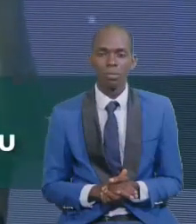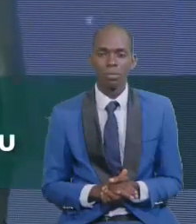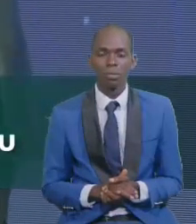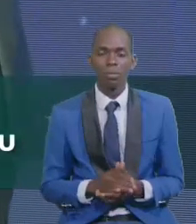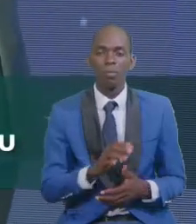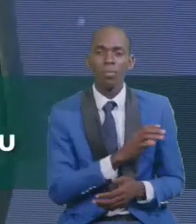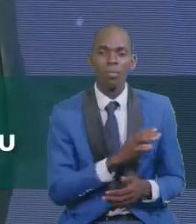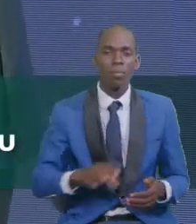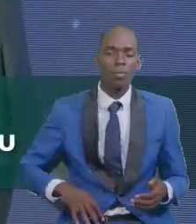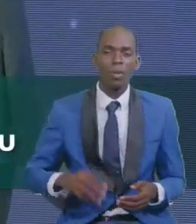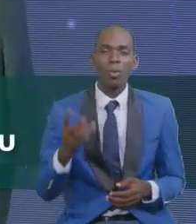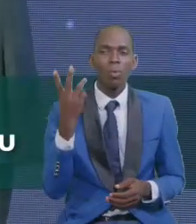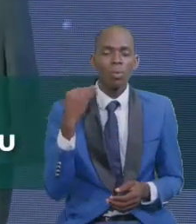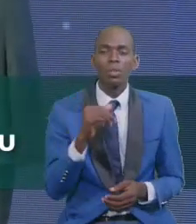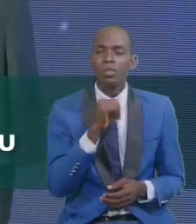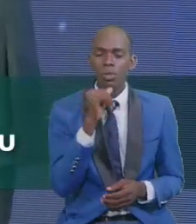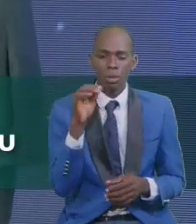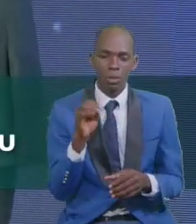Christ was not in them.